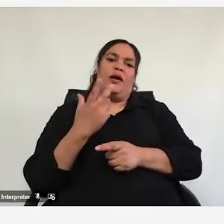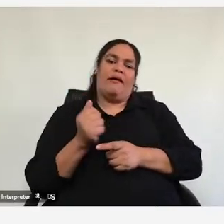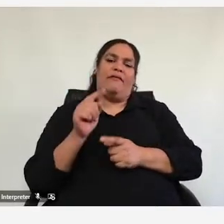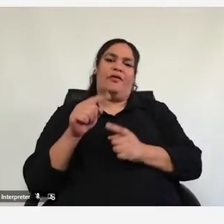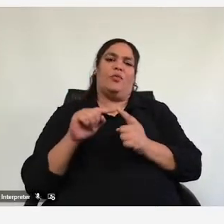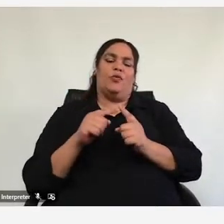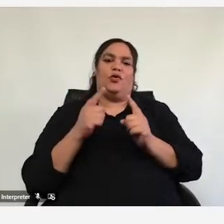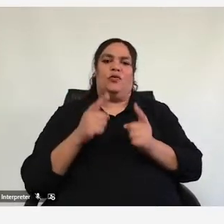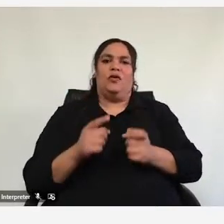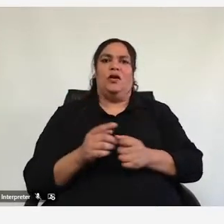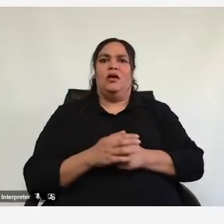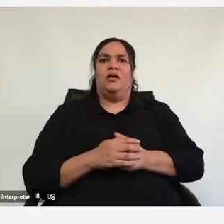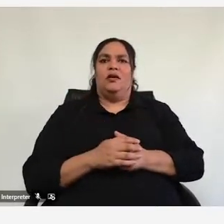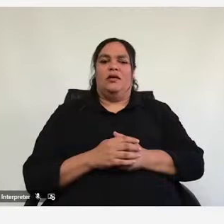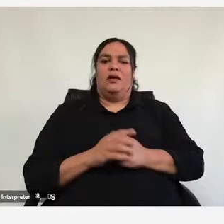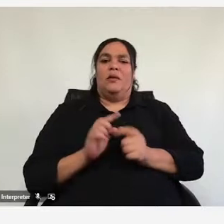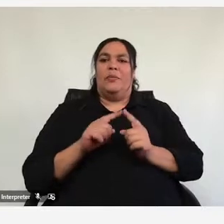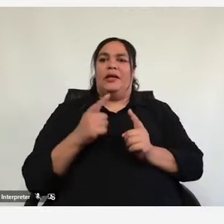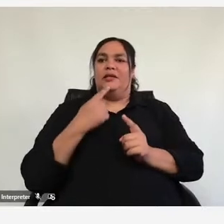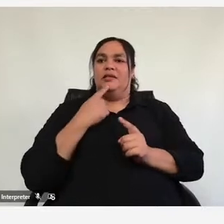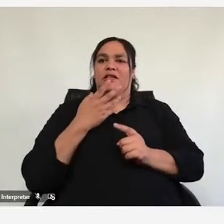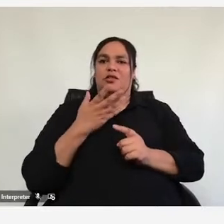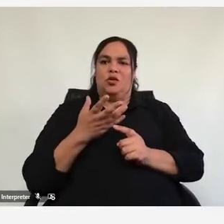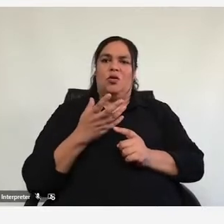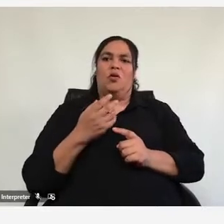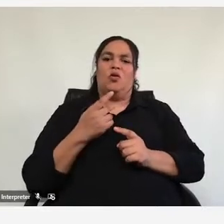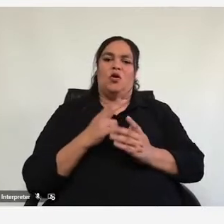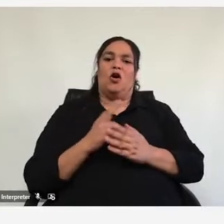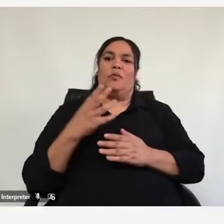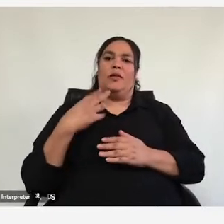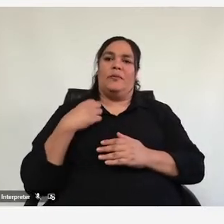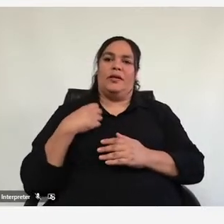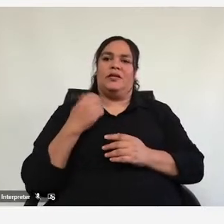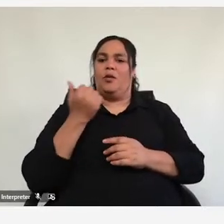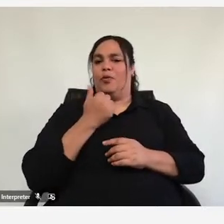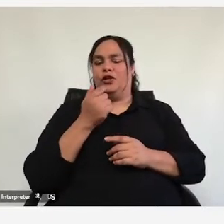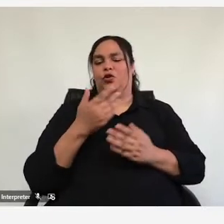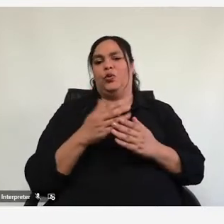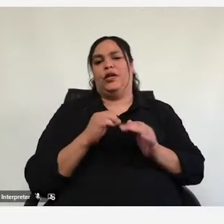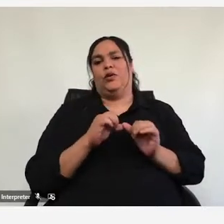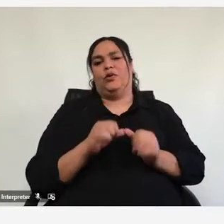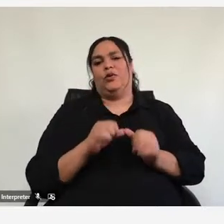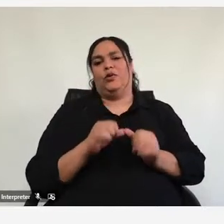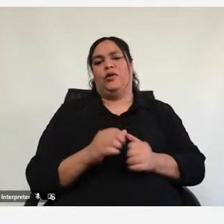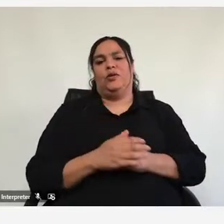point of order. With that being said, Honourable Minister, my apologies, you may continue.